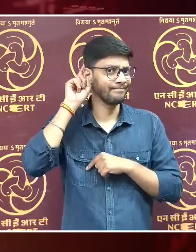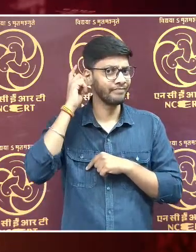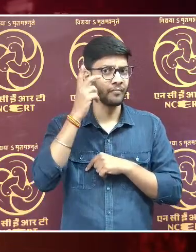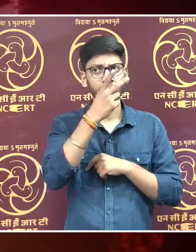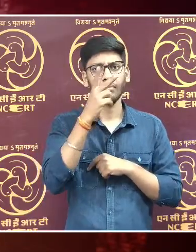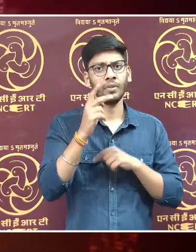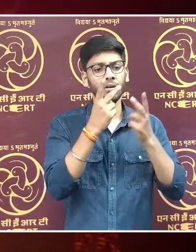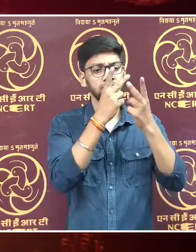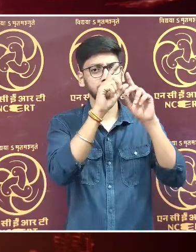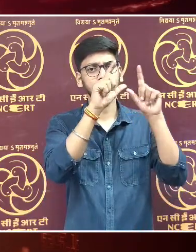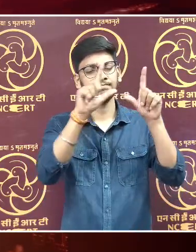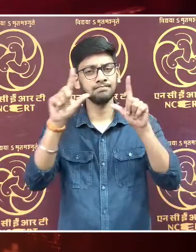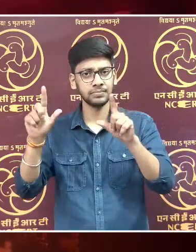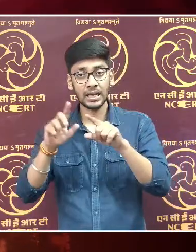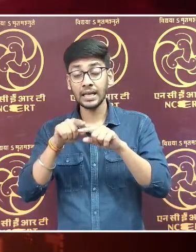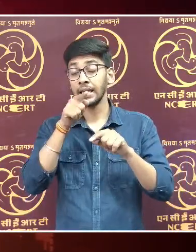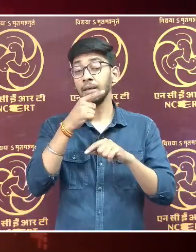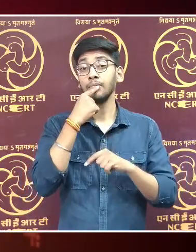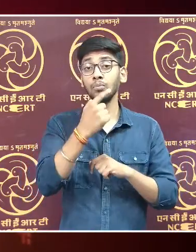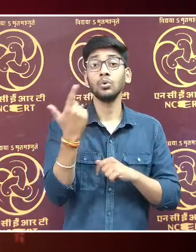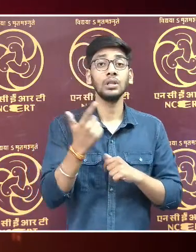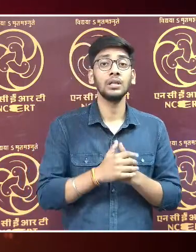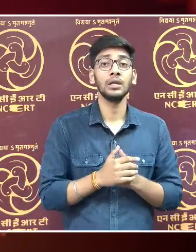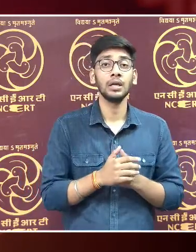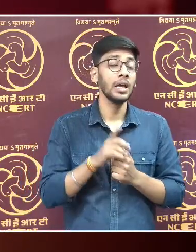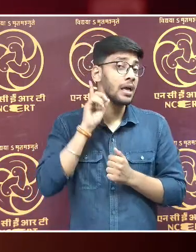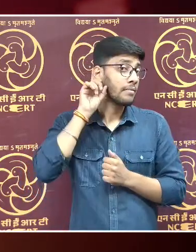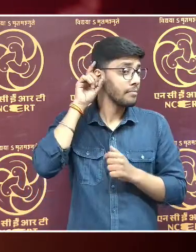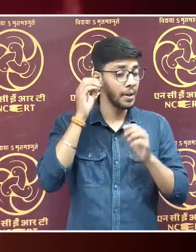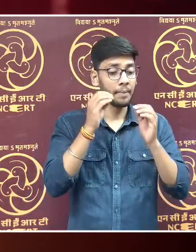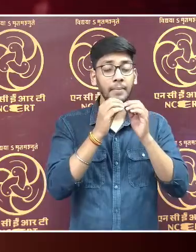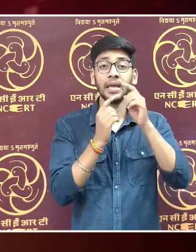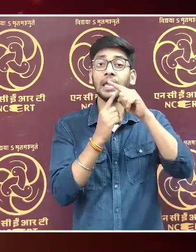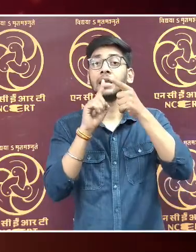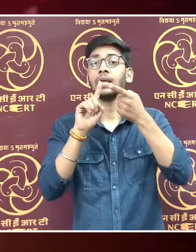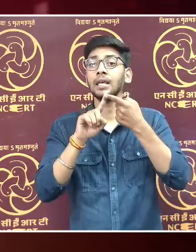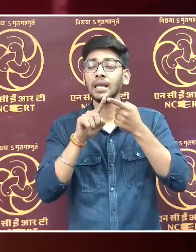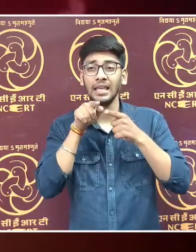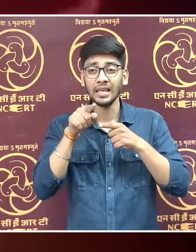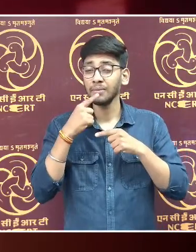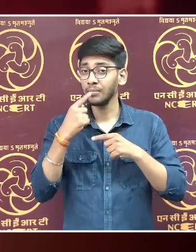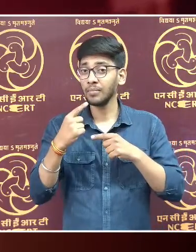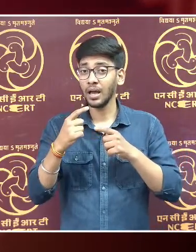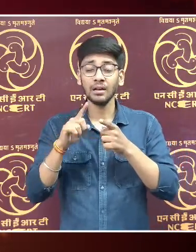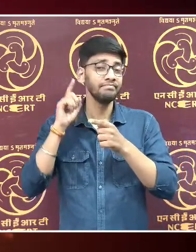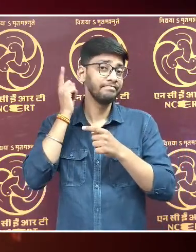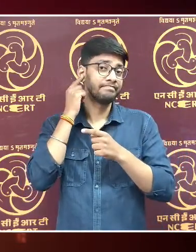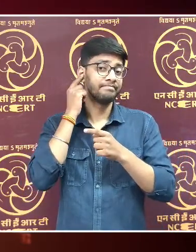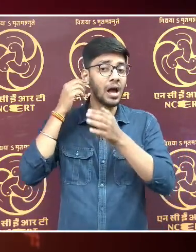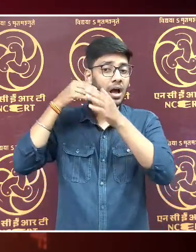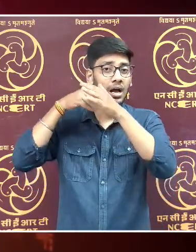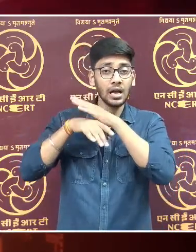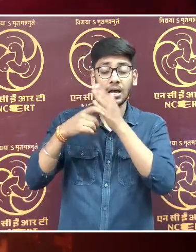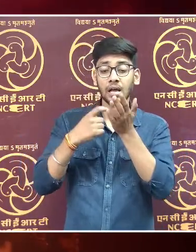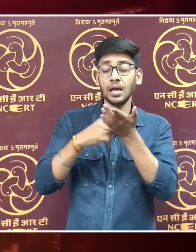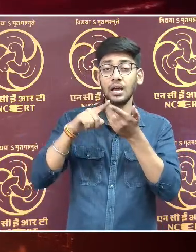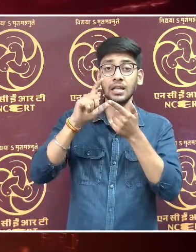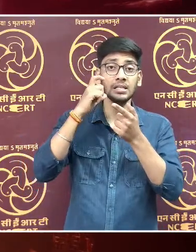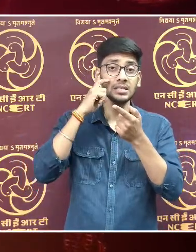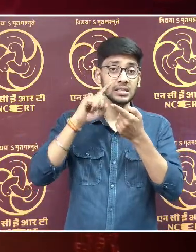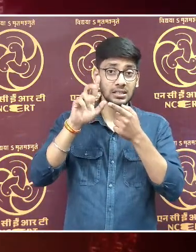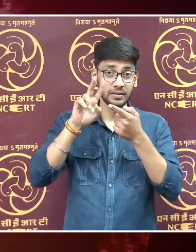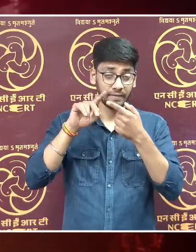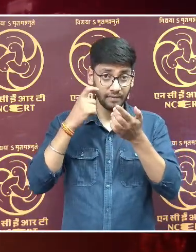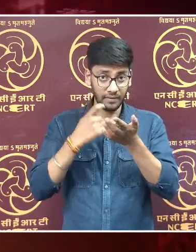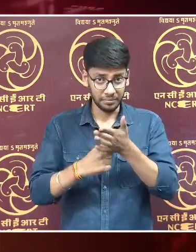devices. This is called as behind the ear hearing aid. This is called as receiver in the ear hearing aid. This is called